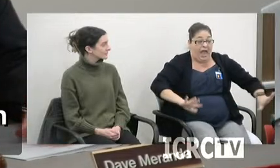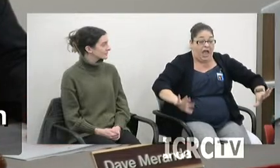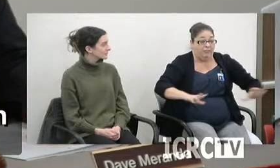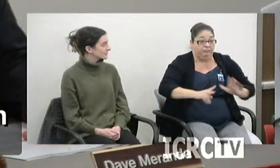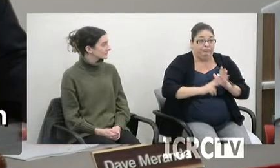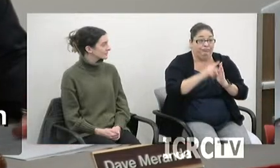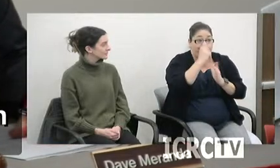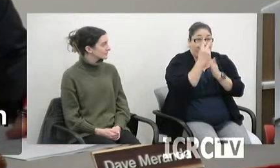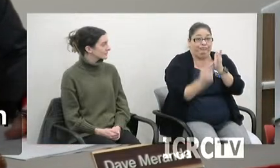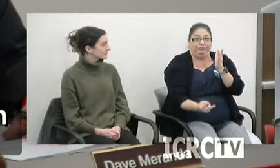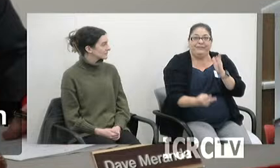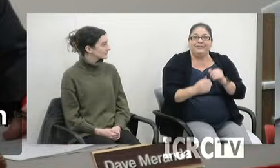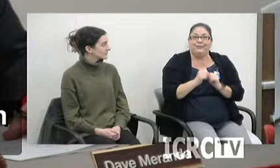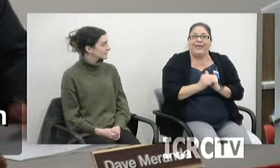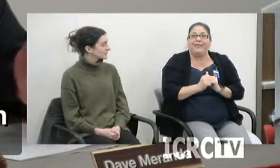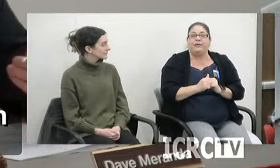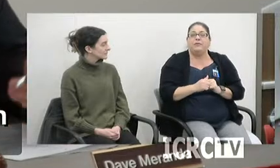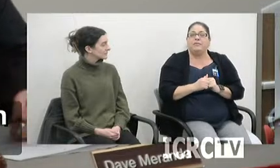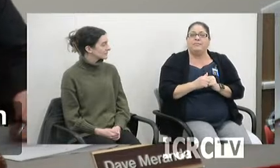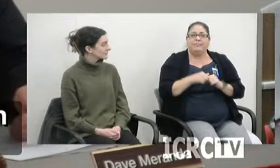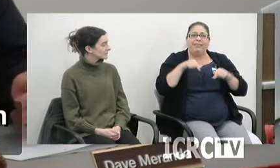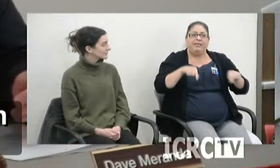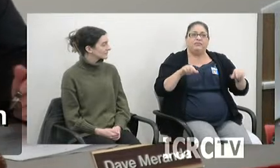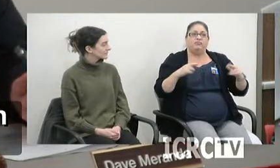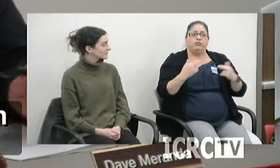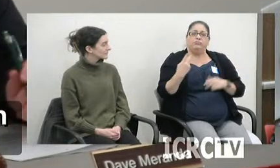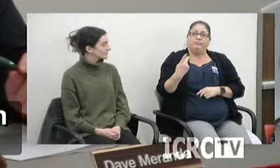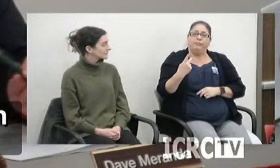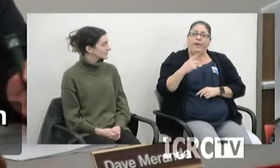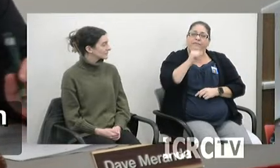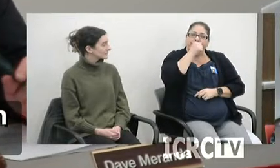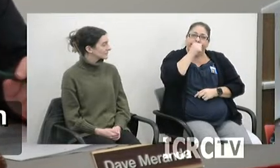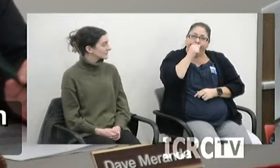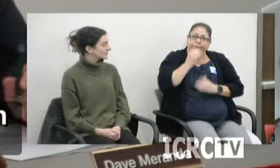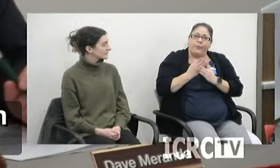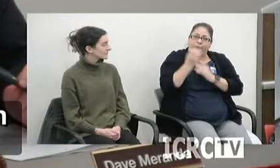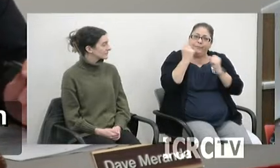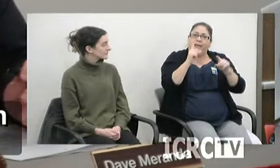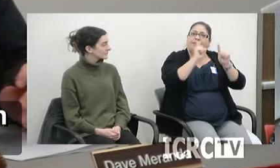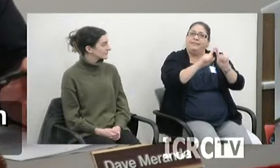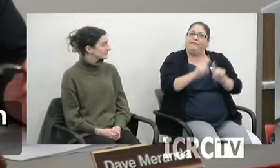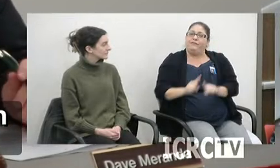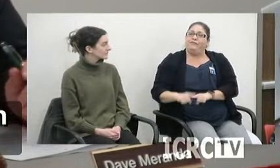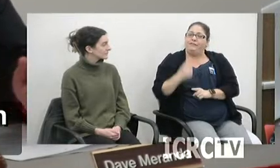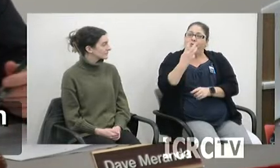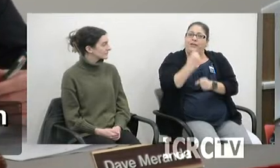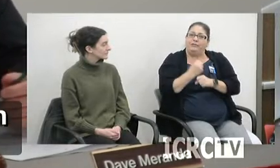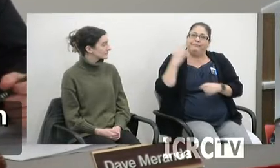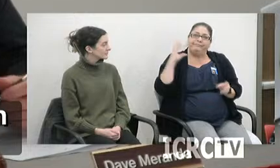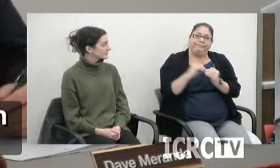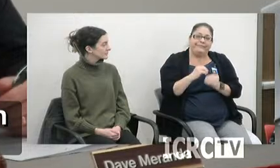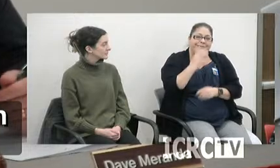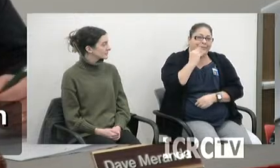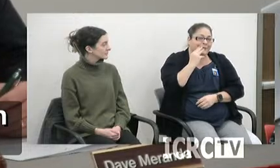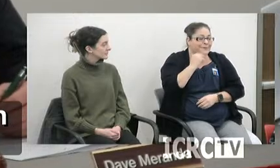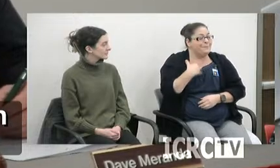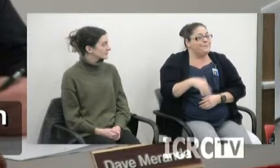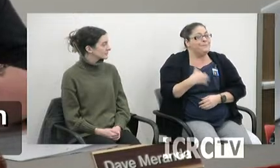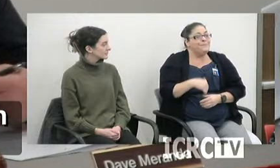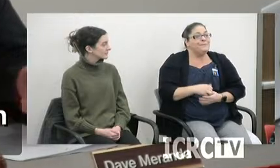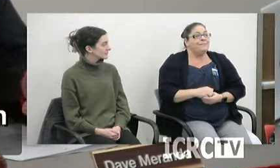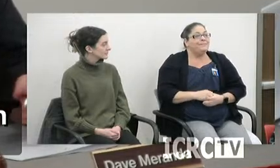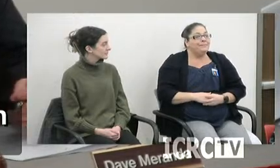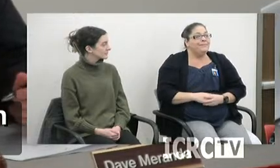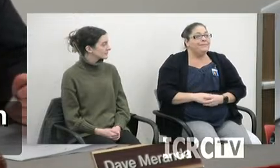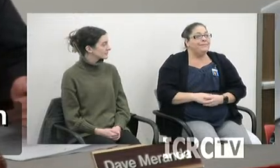We've weathered a lot of things in here. A lot of things have happened in 4 years. Quite honestly, I